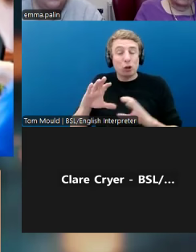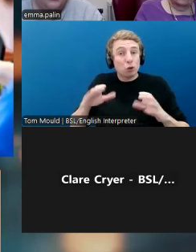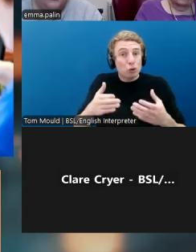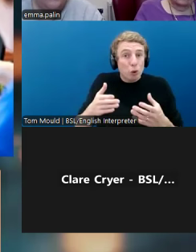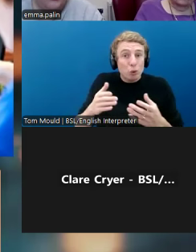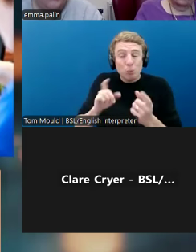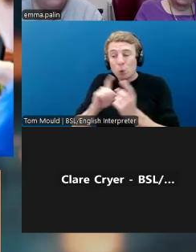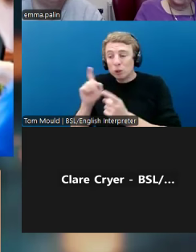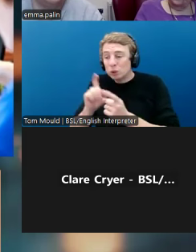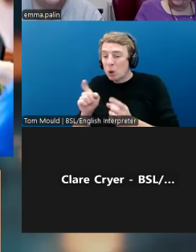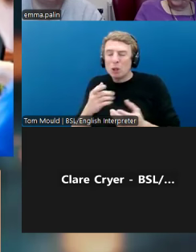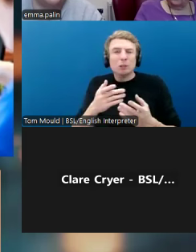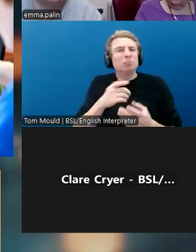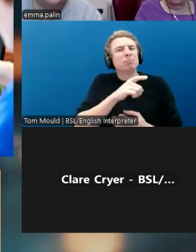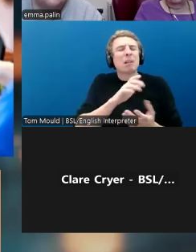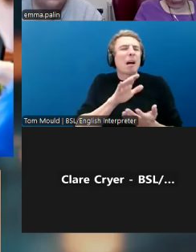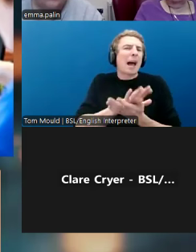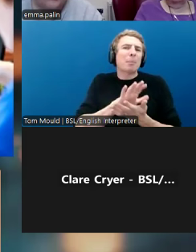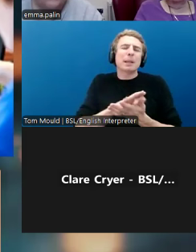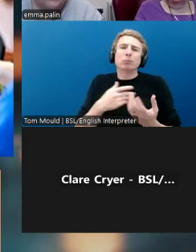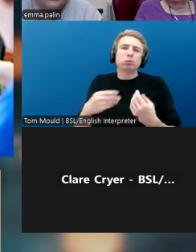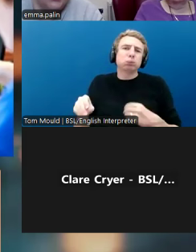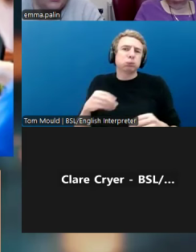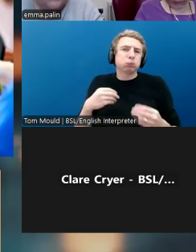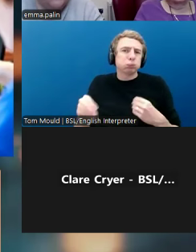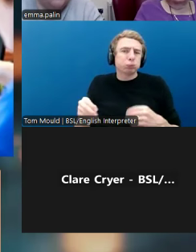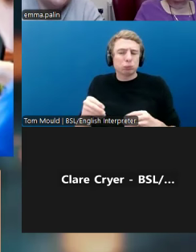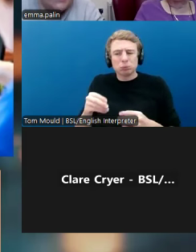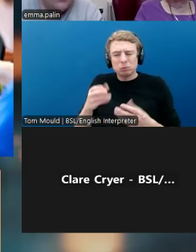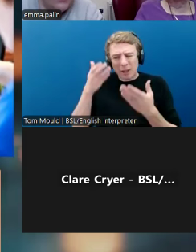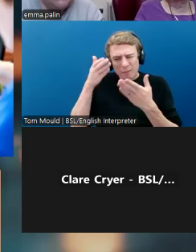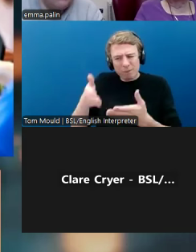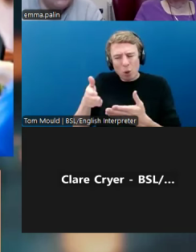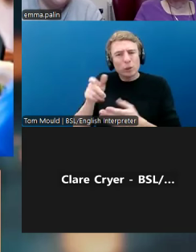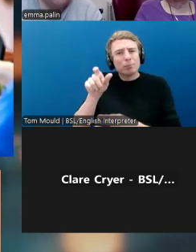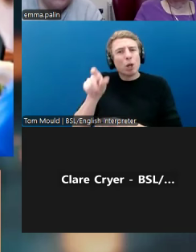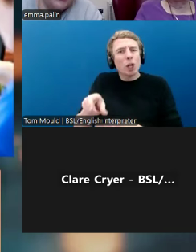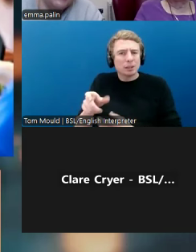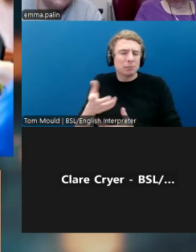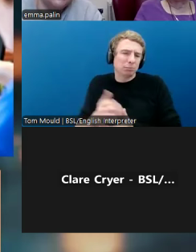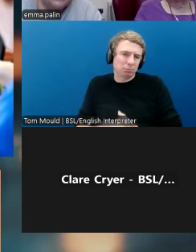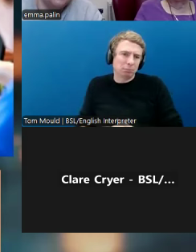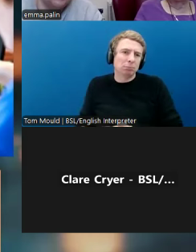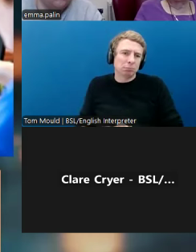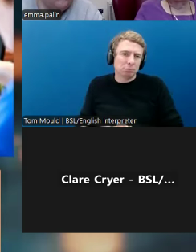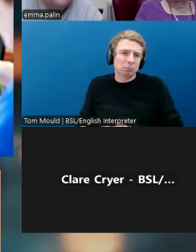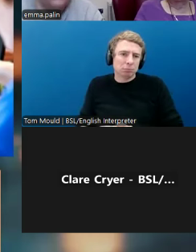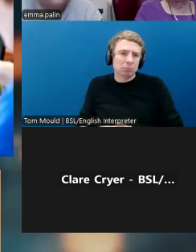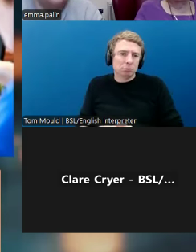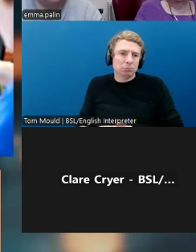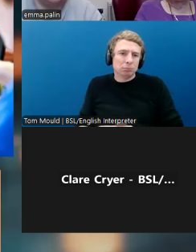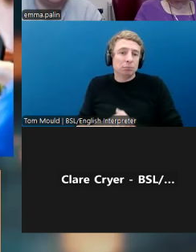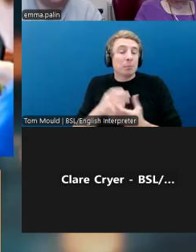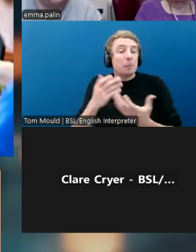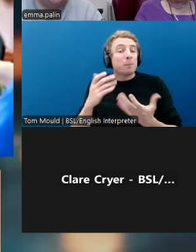flexible and really person-centered in their approach. Celebrating residents' creations. So all of